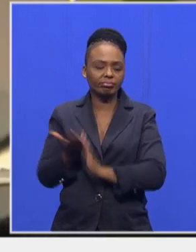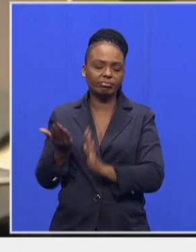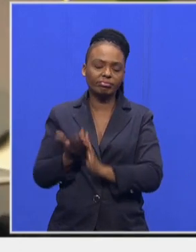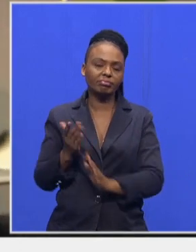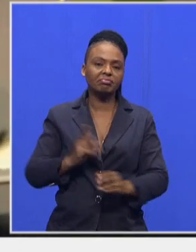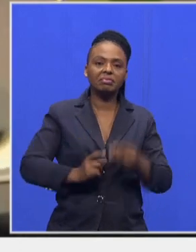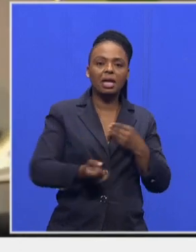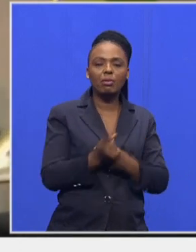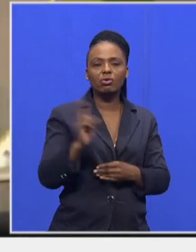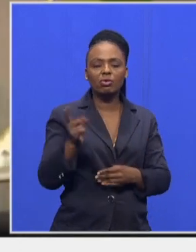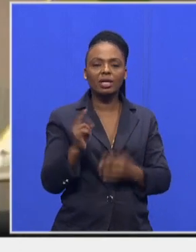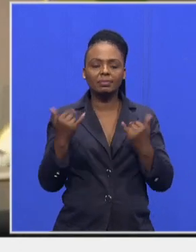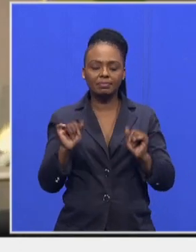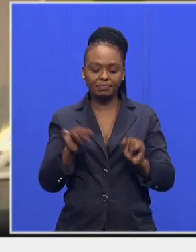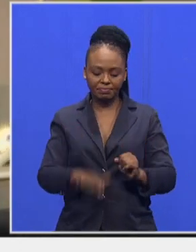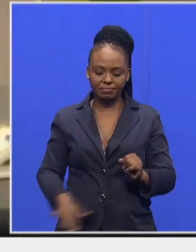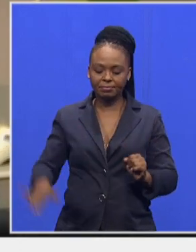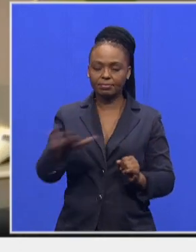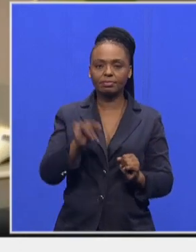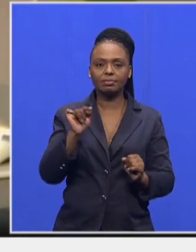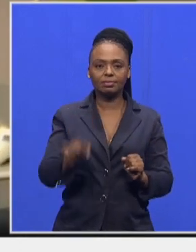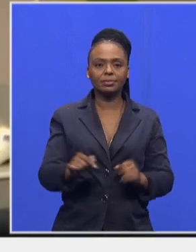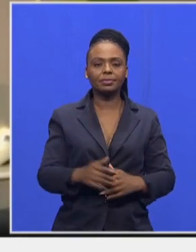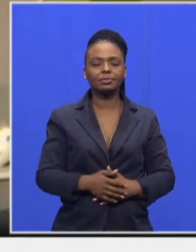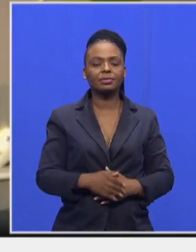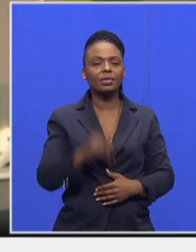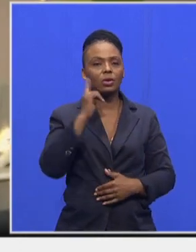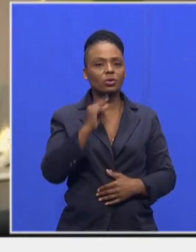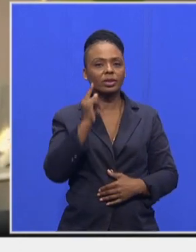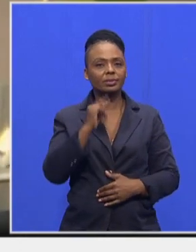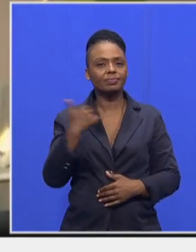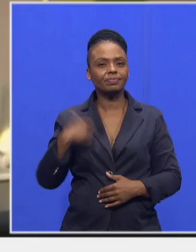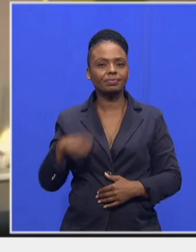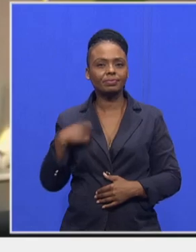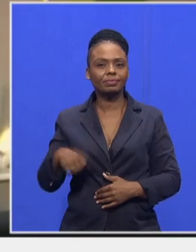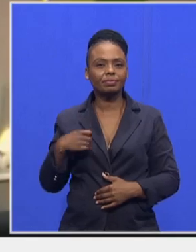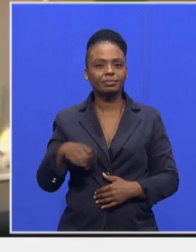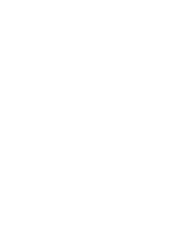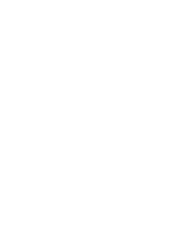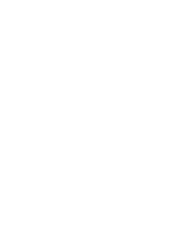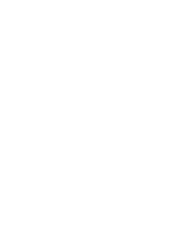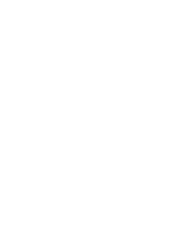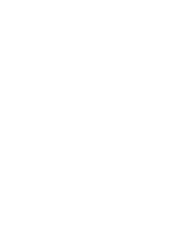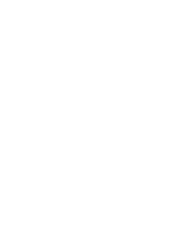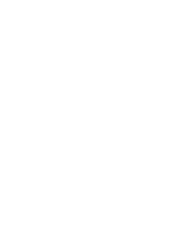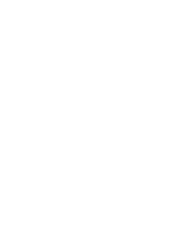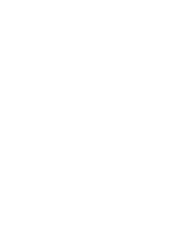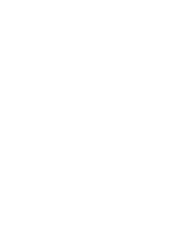what is happening in the embattled Tshwane Municipality Council today.